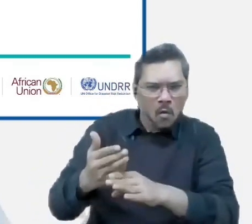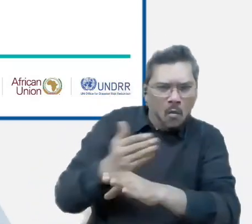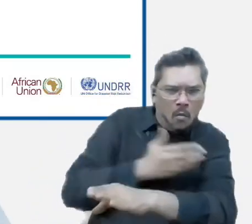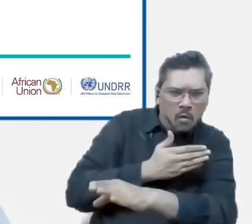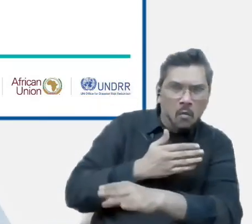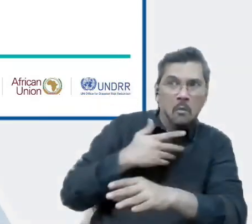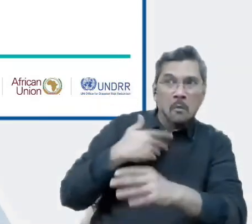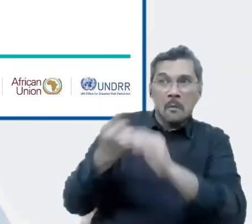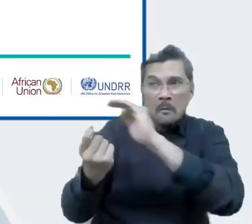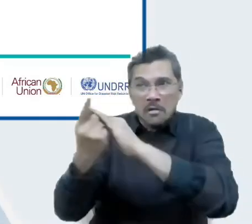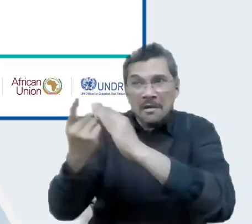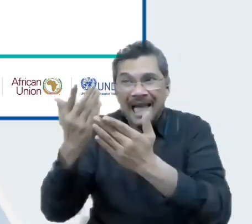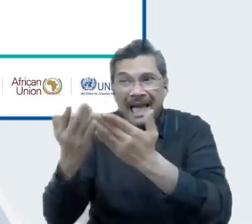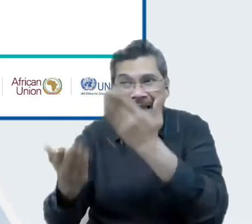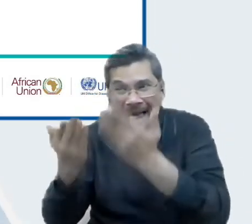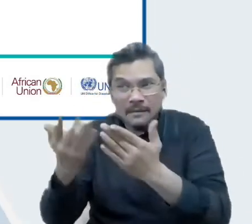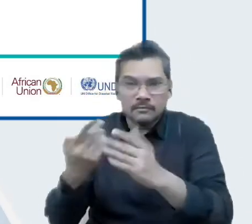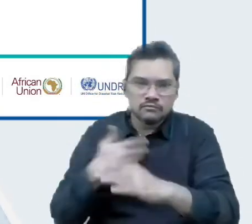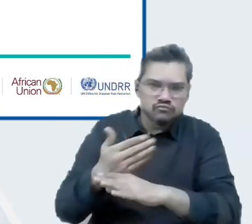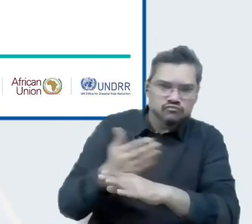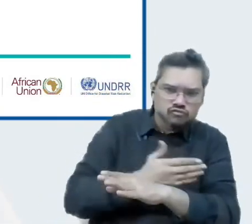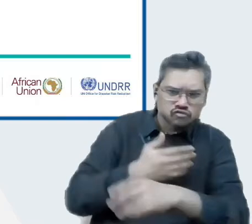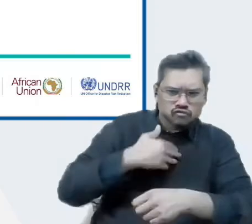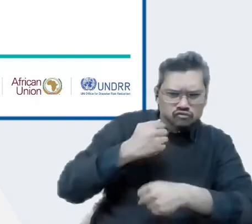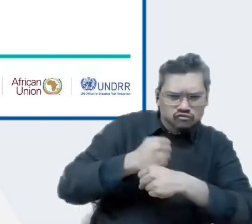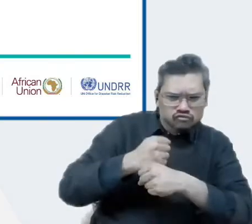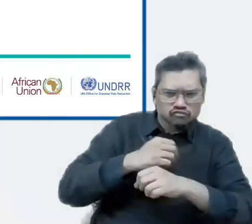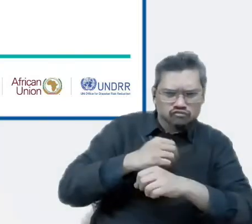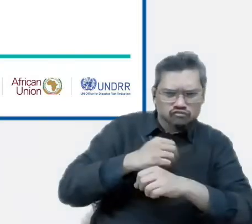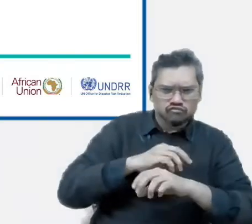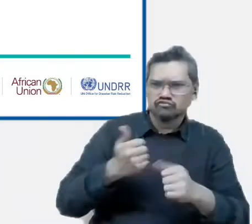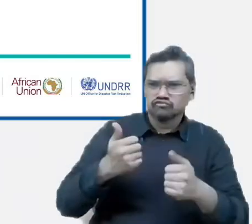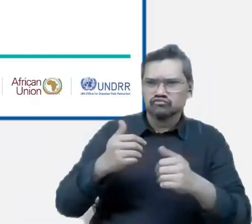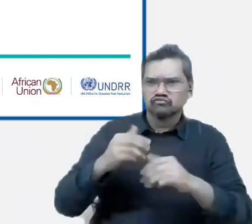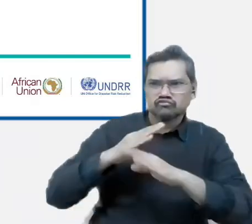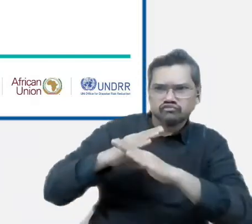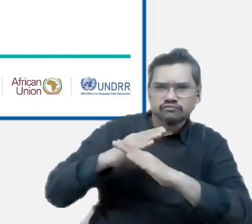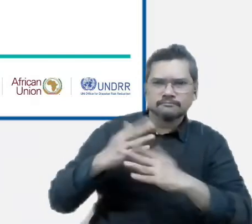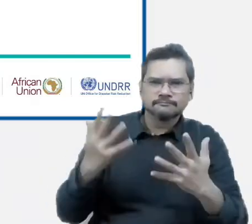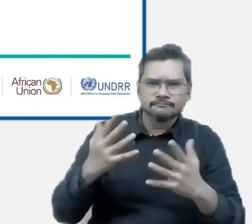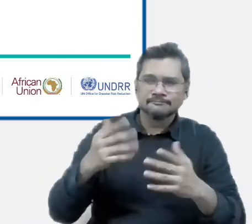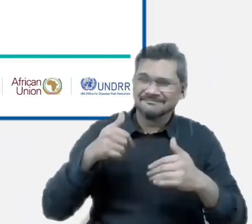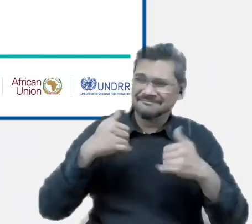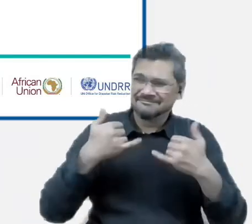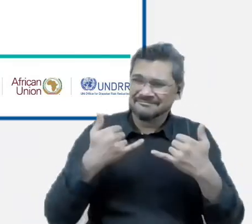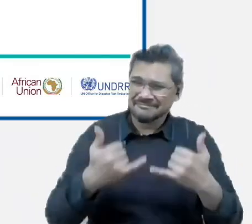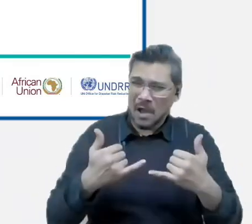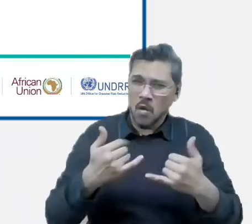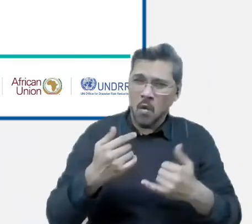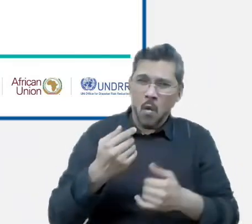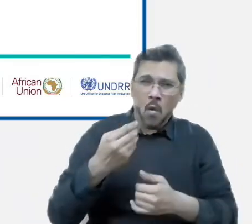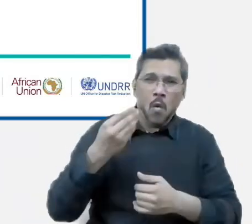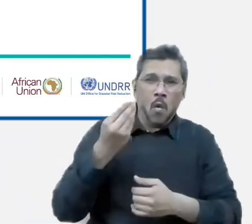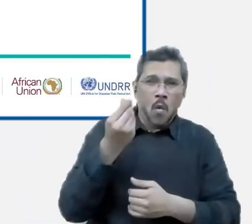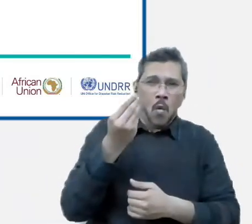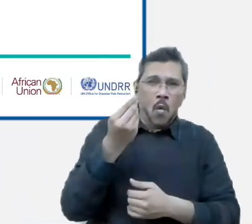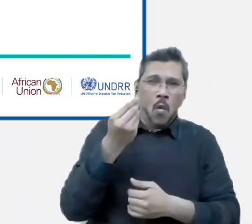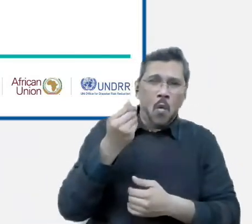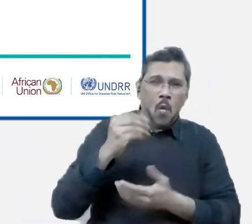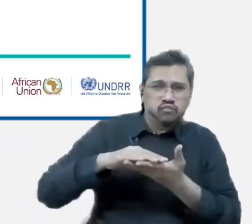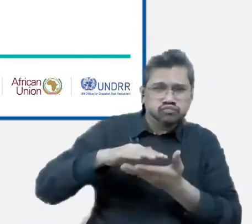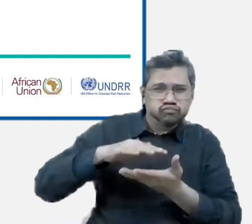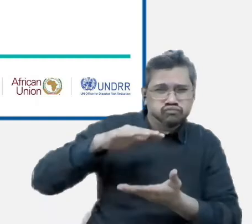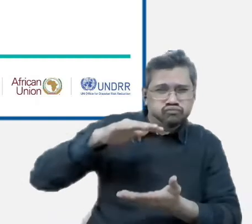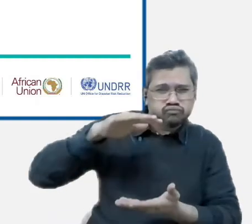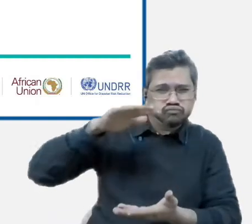than, as we know, for example, in our region, billions and billions of dollars are still being invested on the humanitarian side, while quite few millions